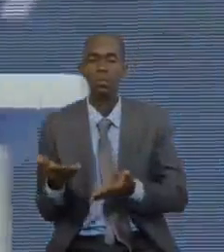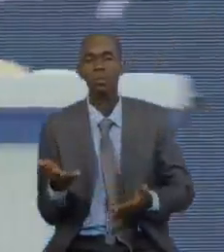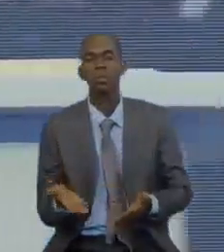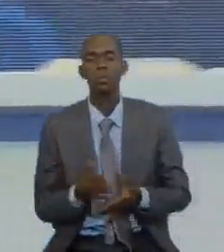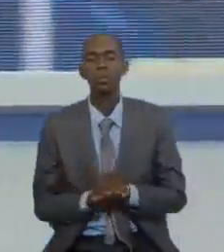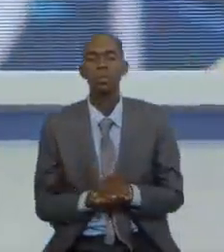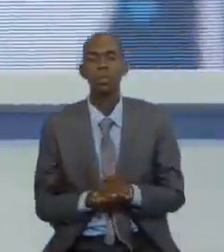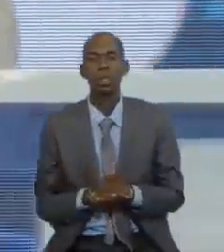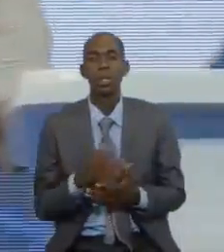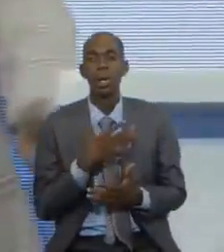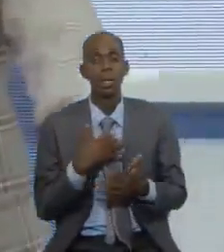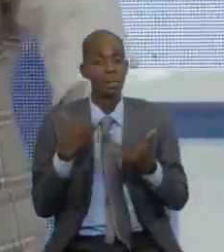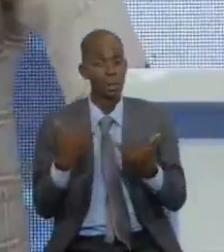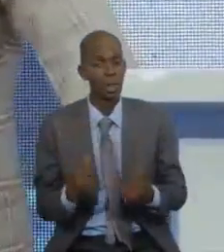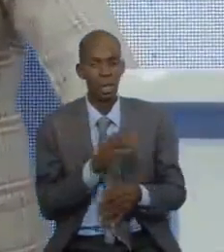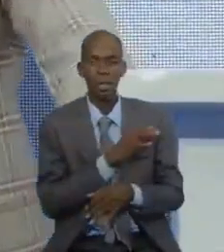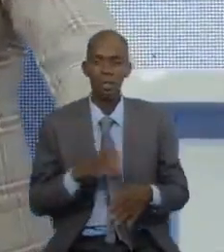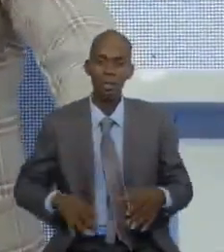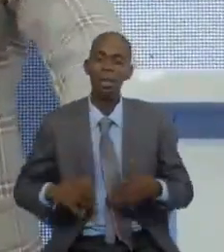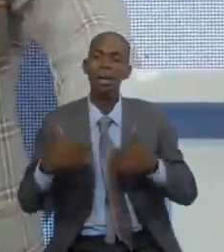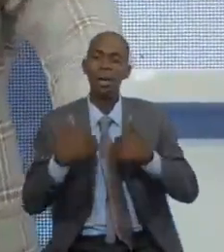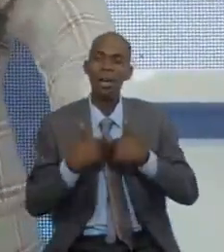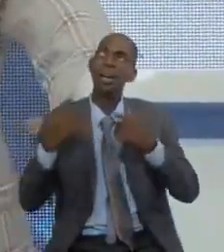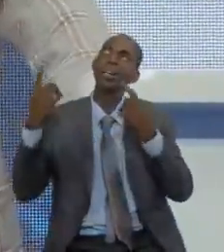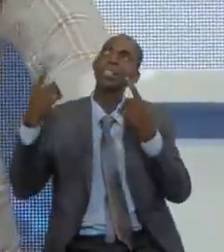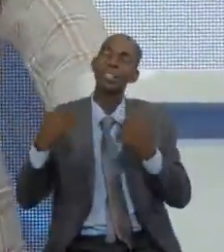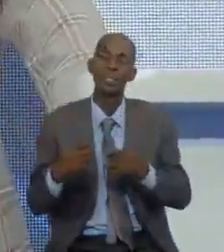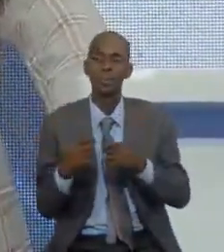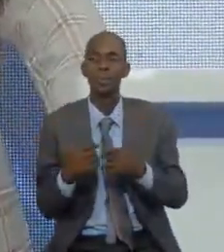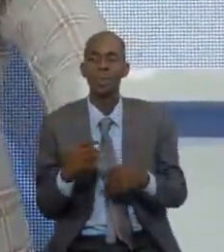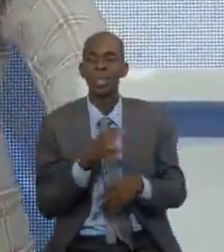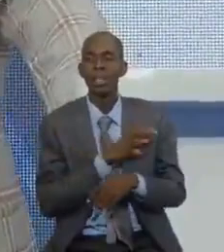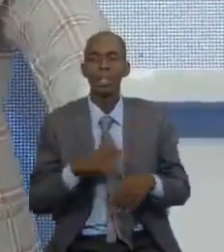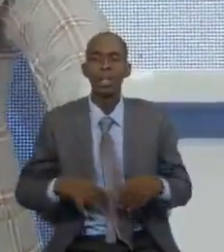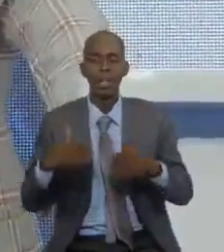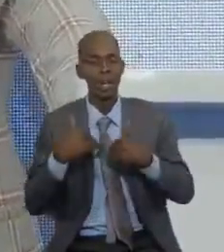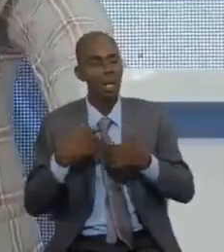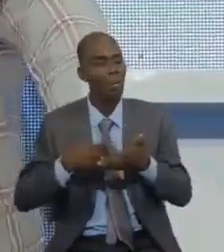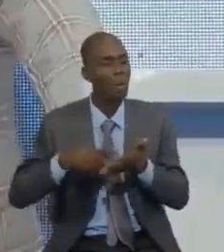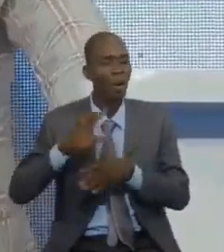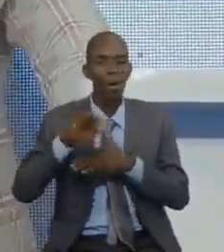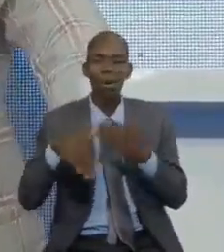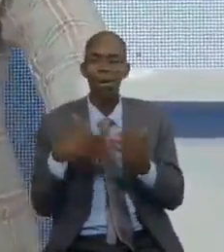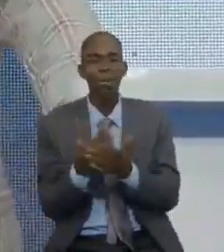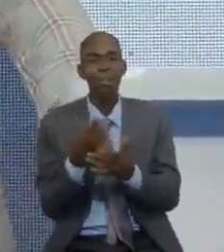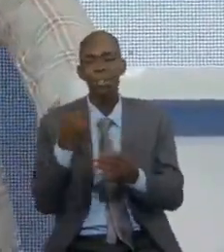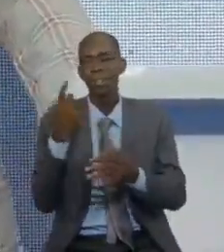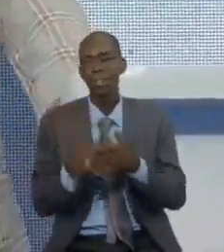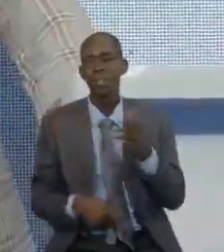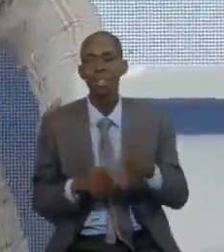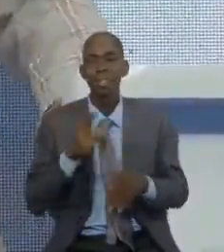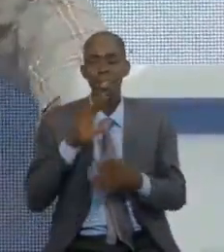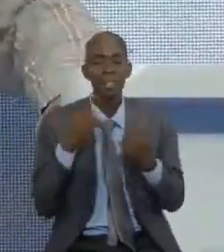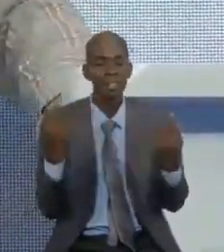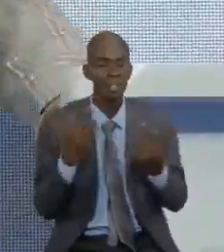And now Christ has come. He has paid the whole price. Your sin taken